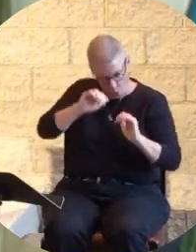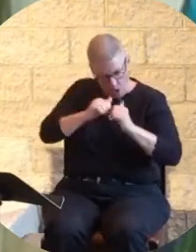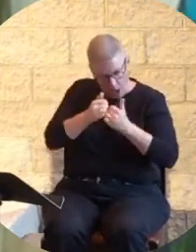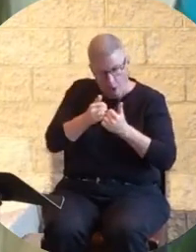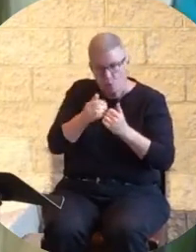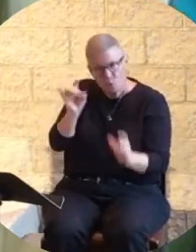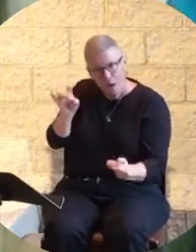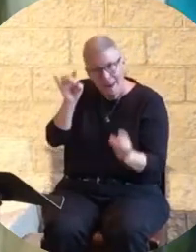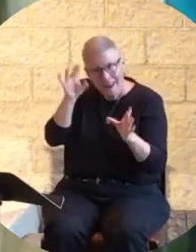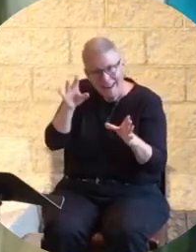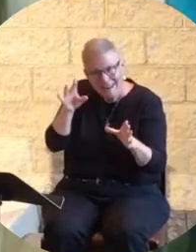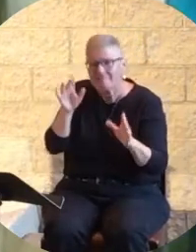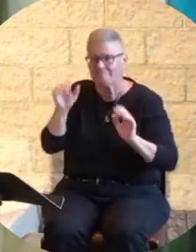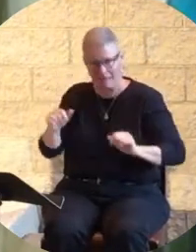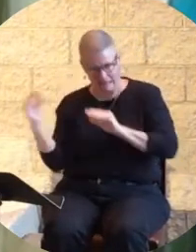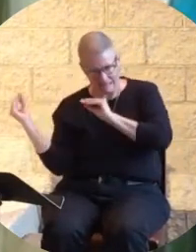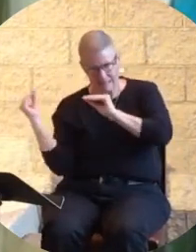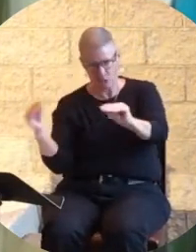love.